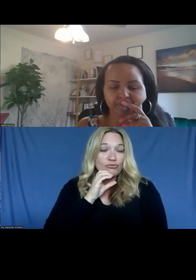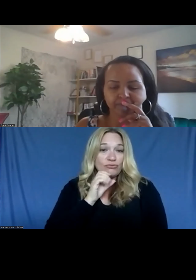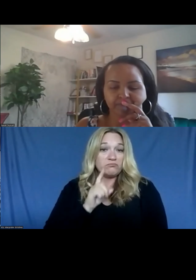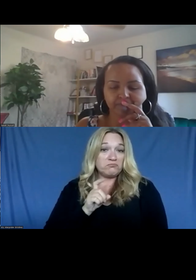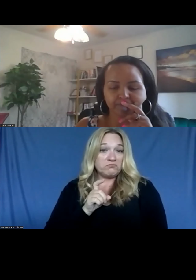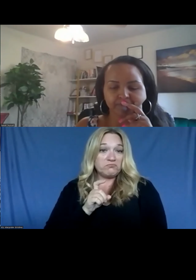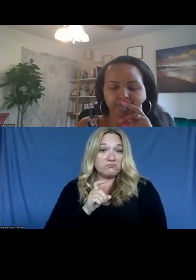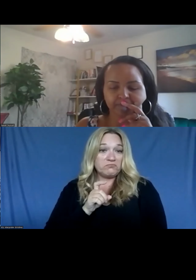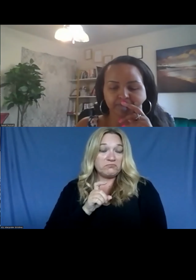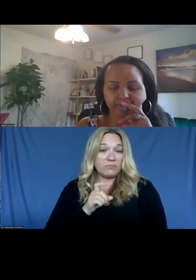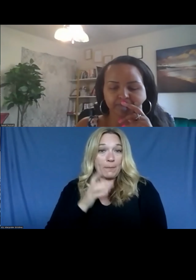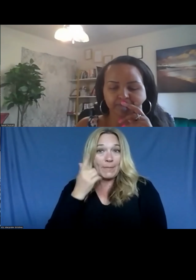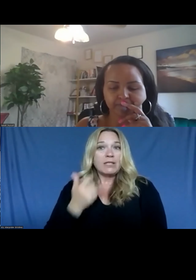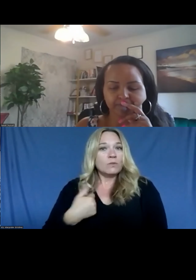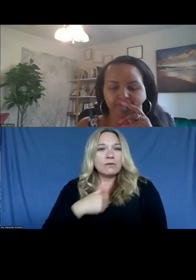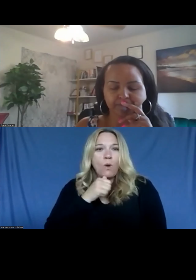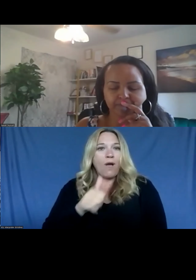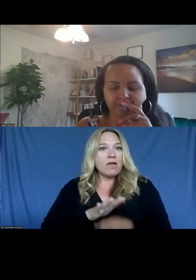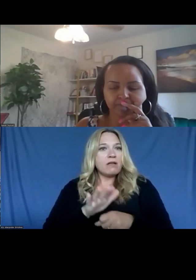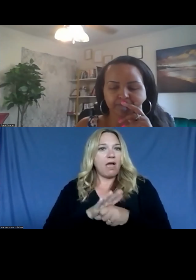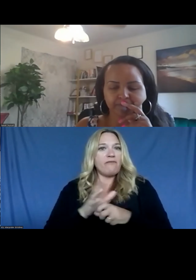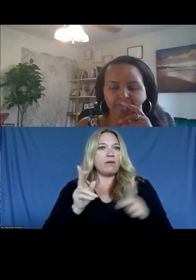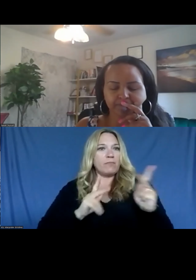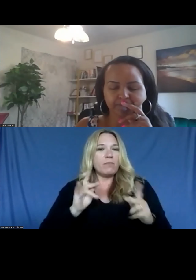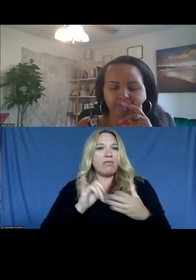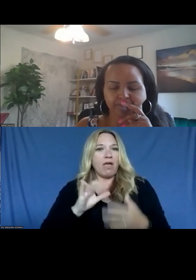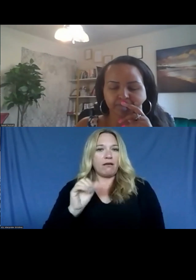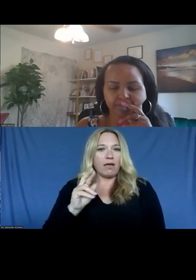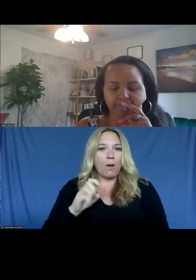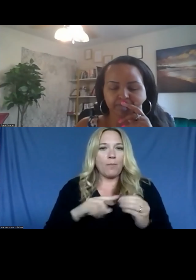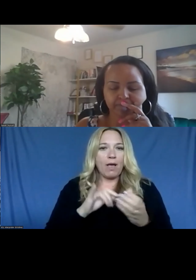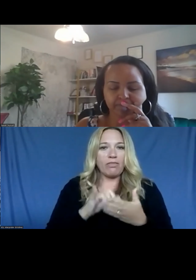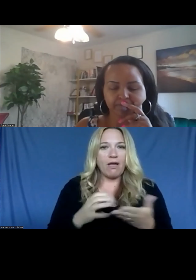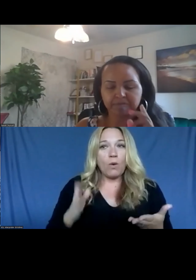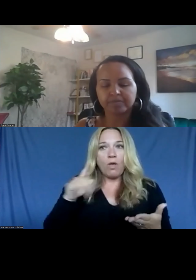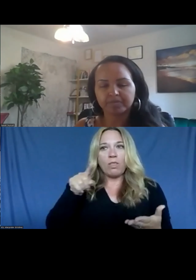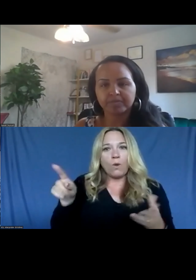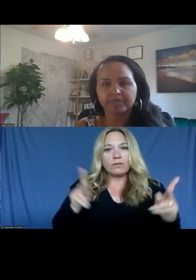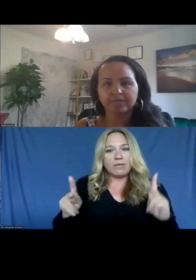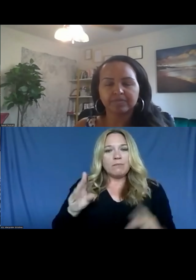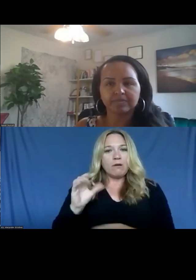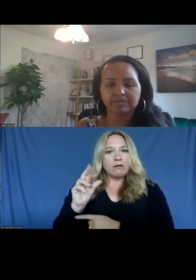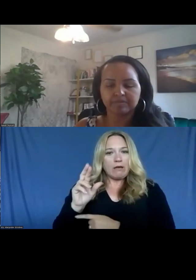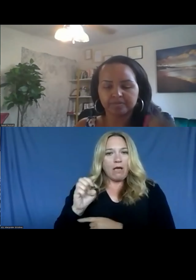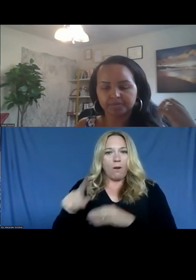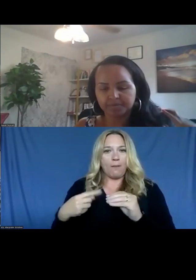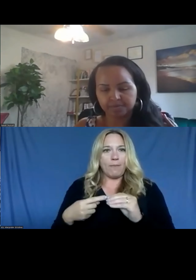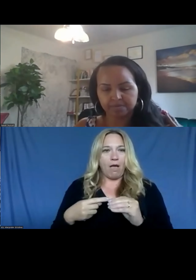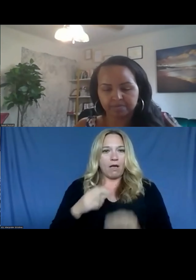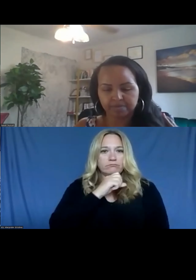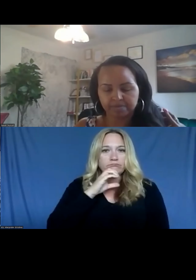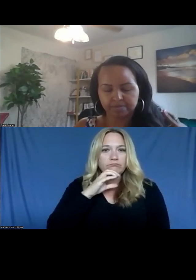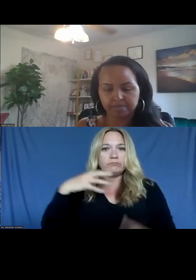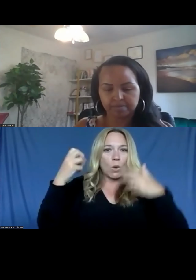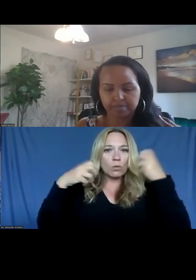Because we don't have enough voices. Is this person going to care about some of the issues we're working on? And basically, if they did, and they've got